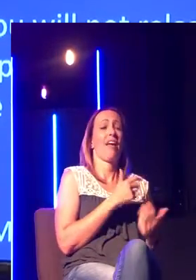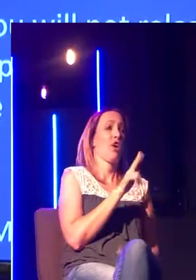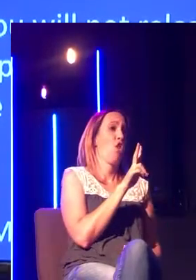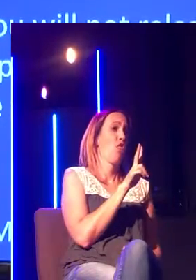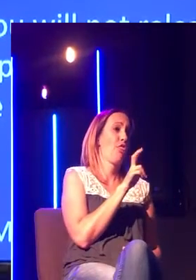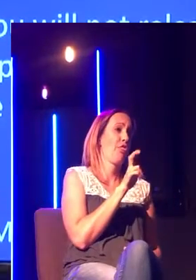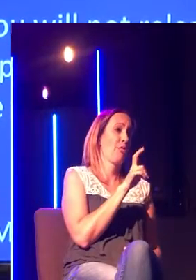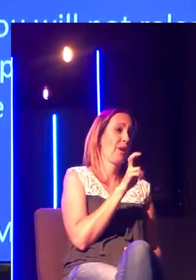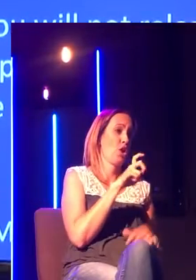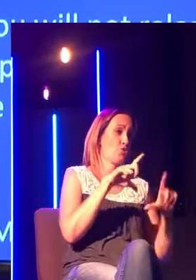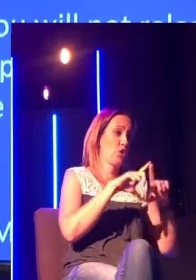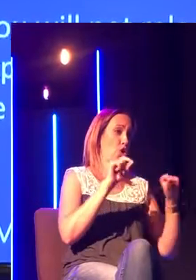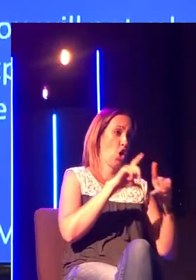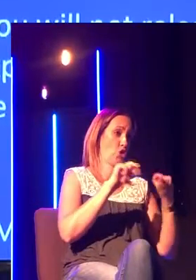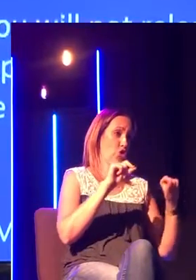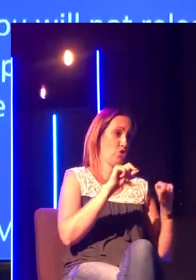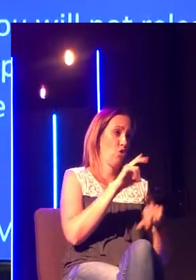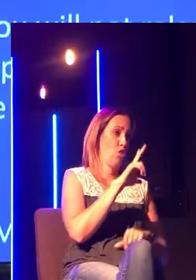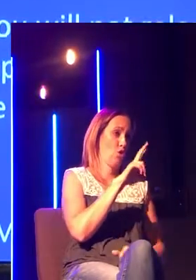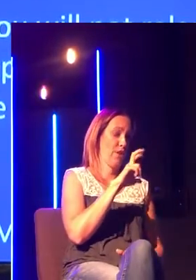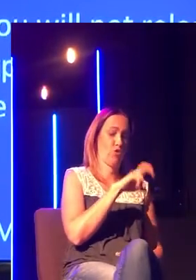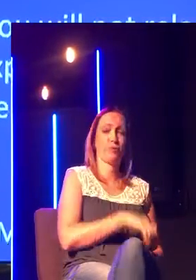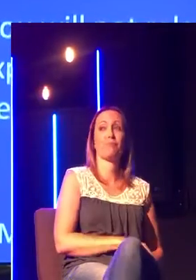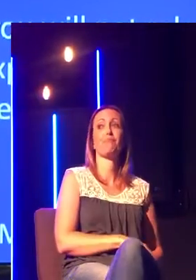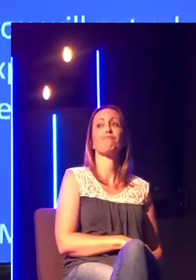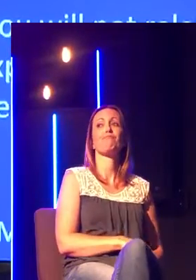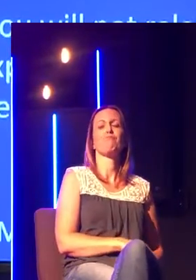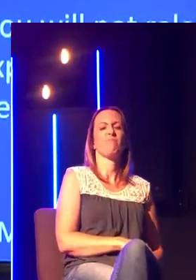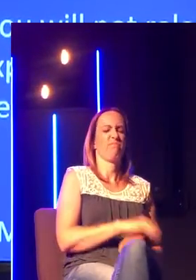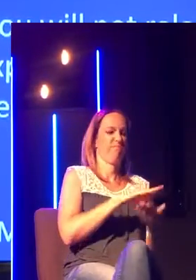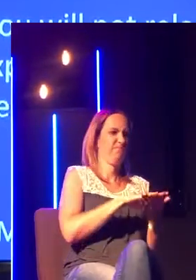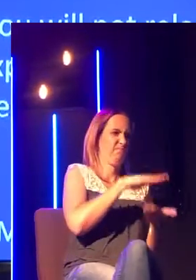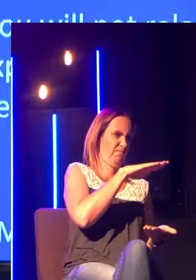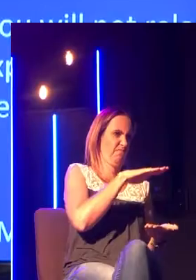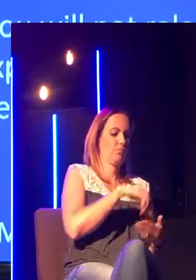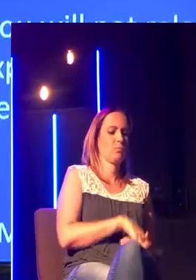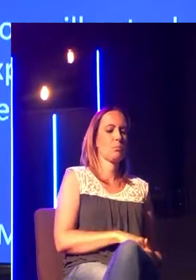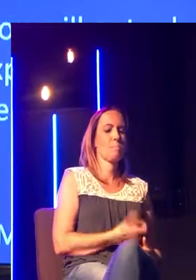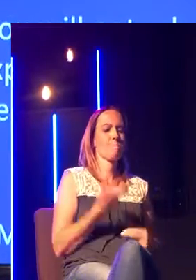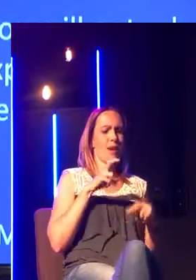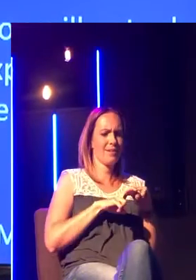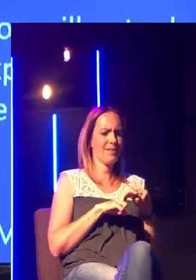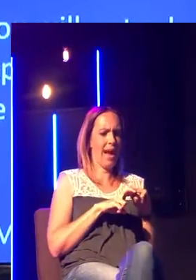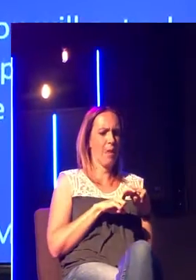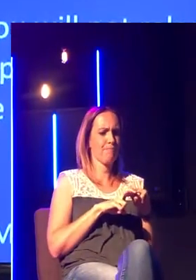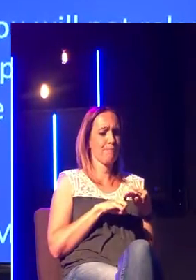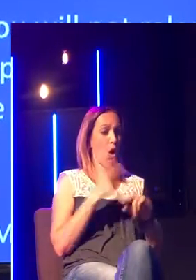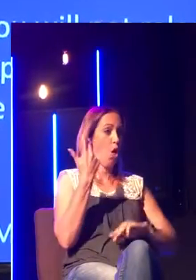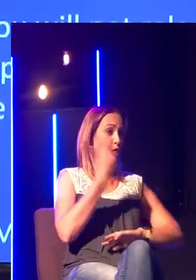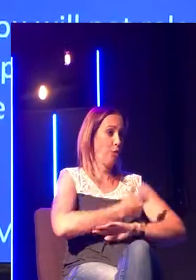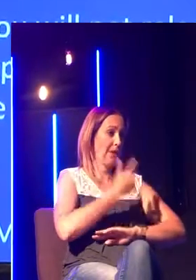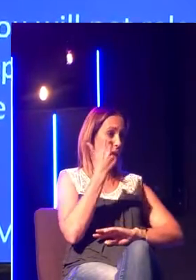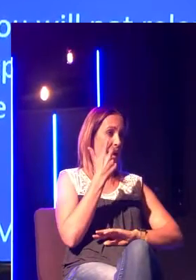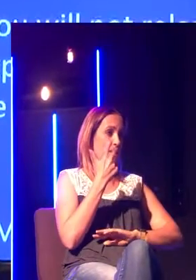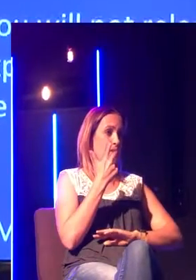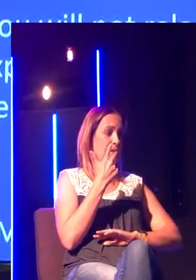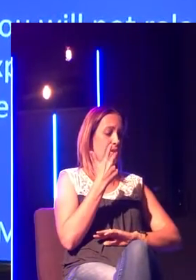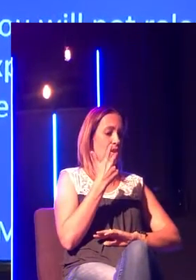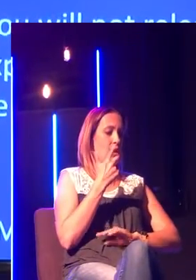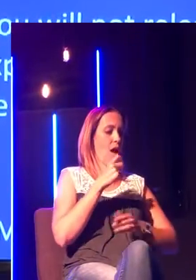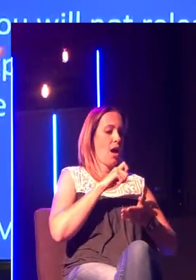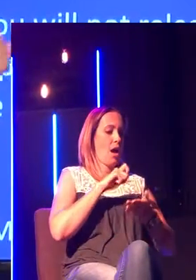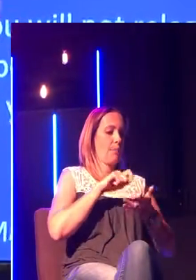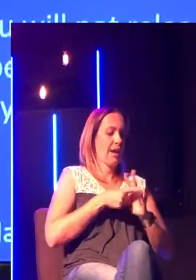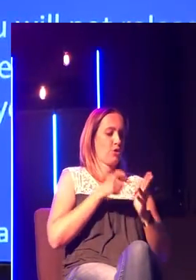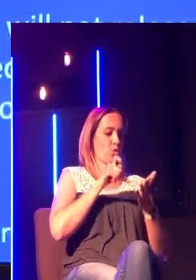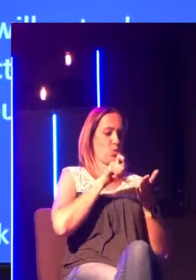300 3x5 note cards. Took a stack of these cards, and I sat there and over 3 days began to